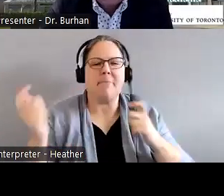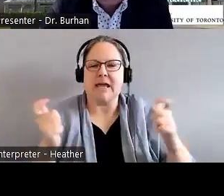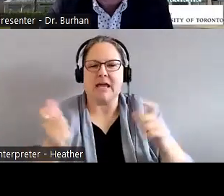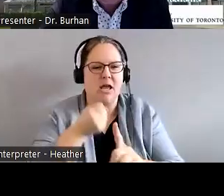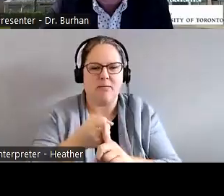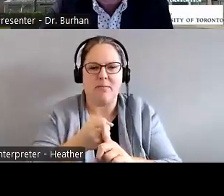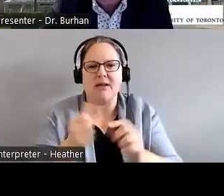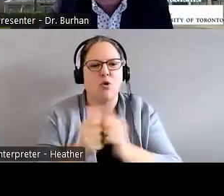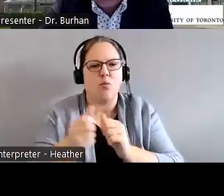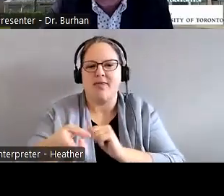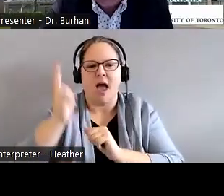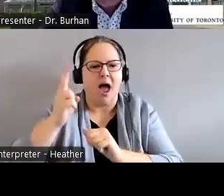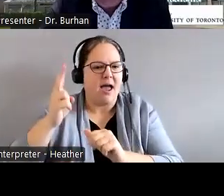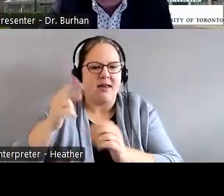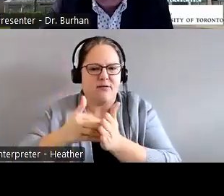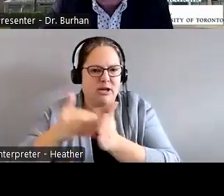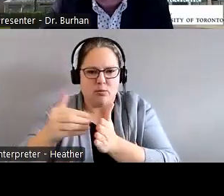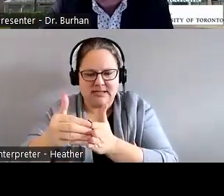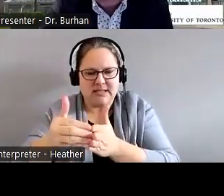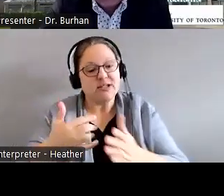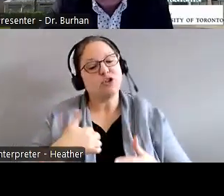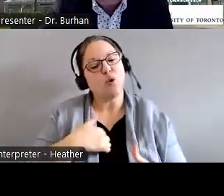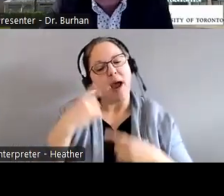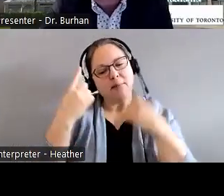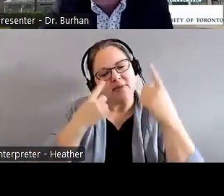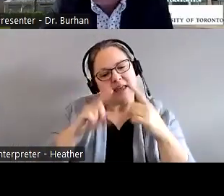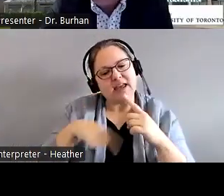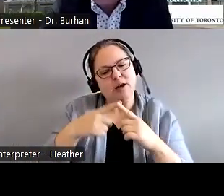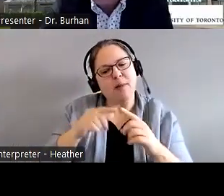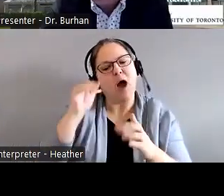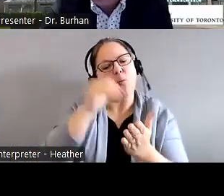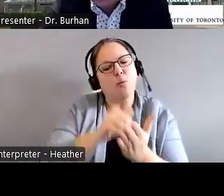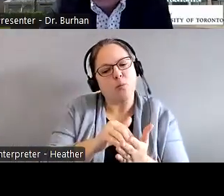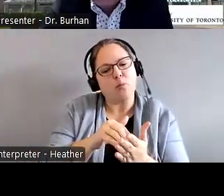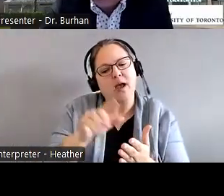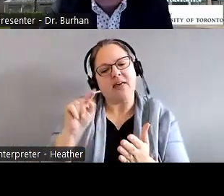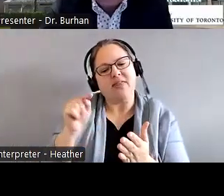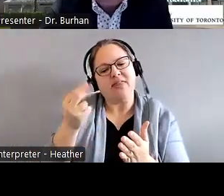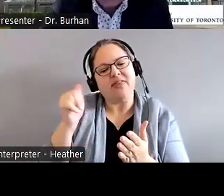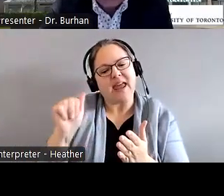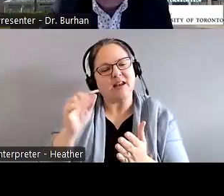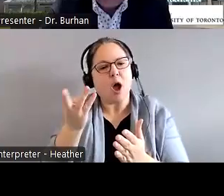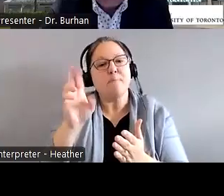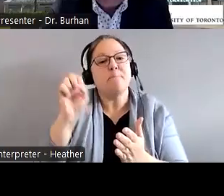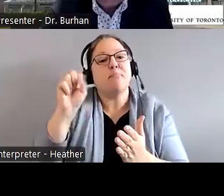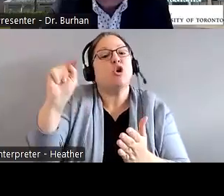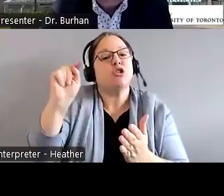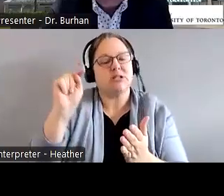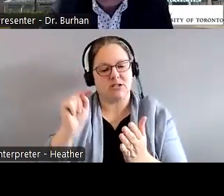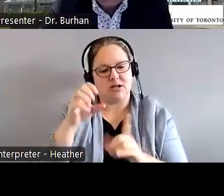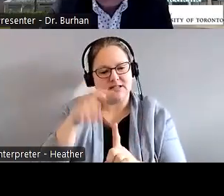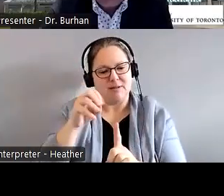high frequency. So we're exploring theta burst stimulation because it's known to be more efficient in